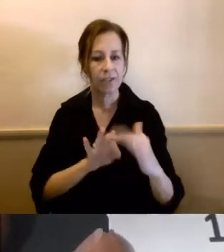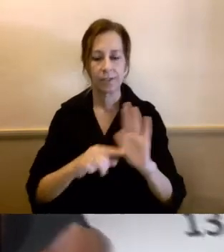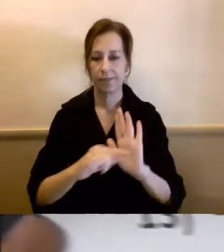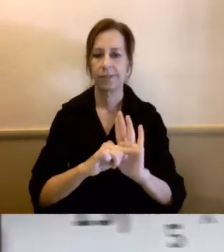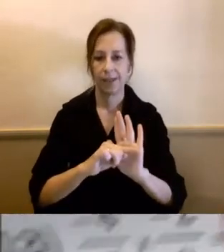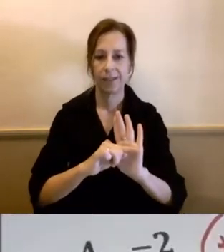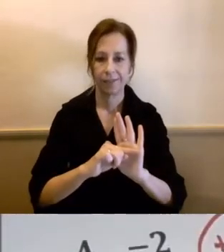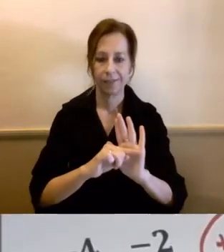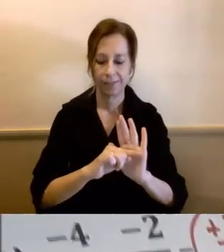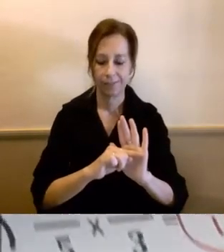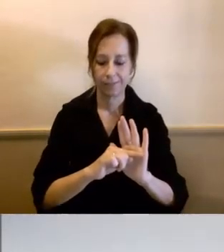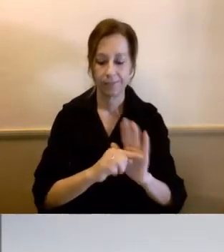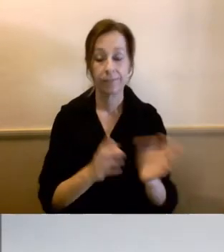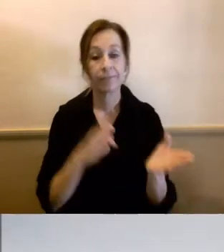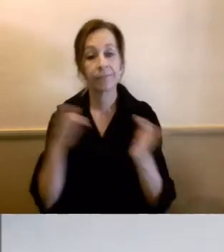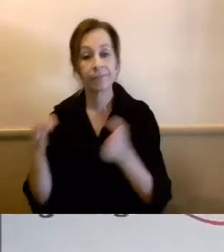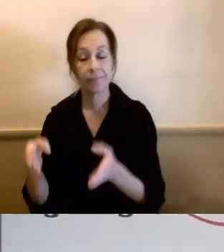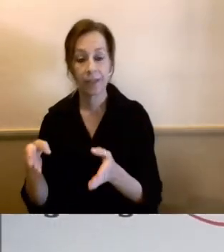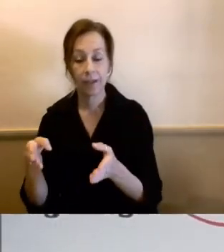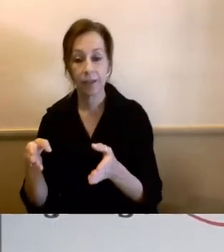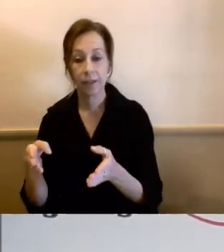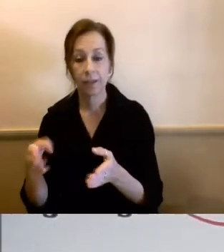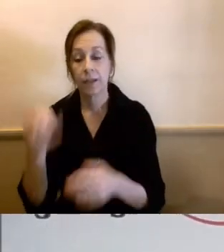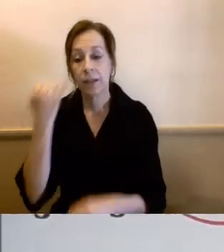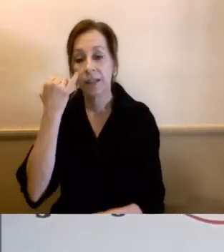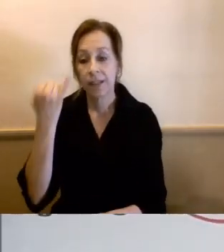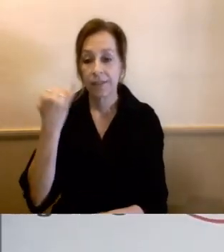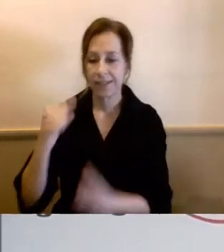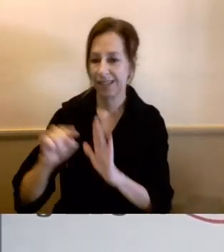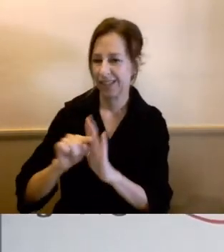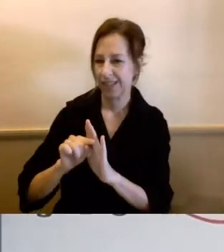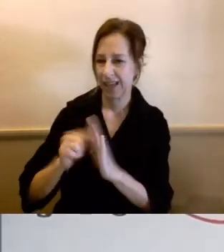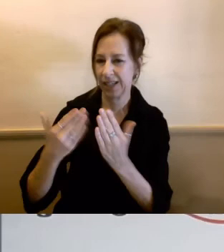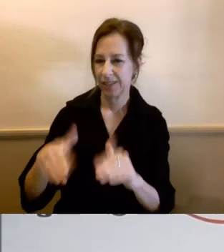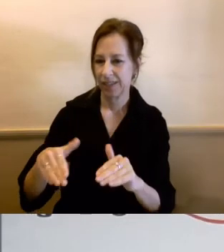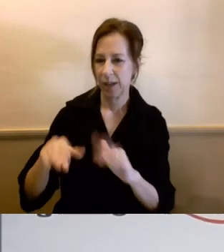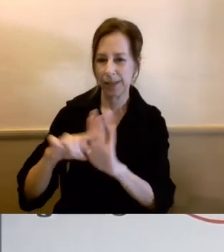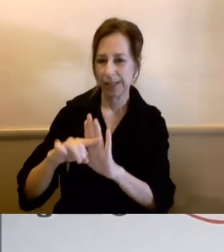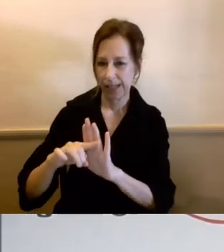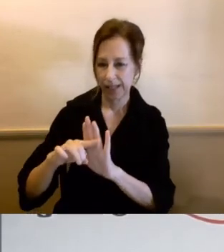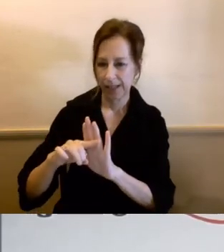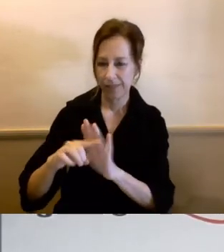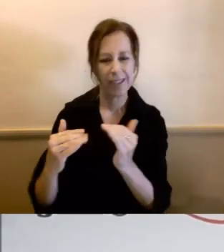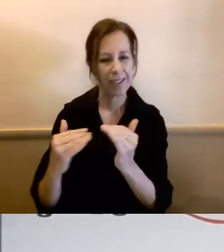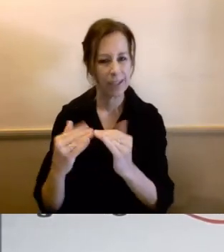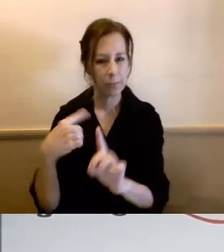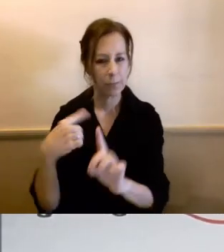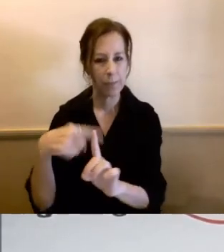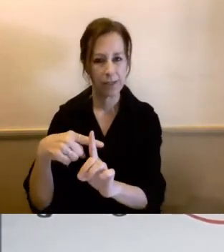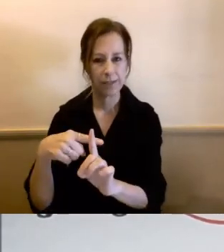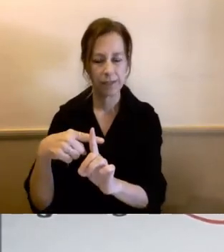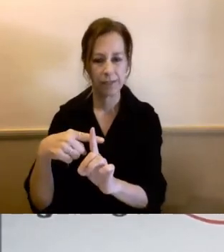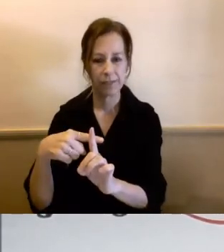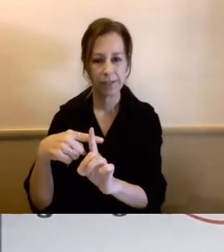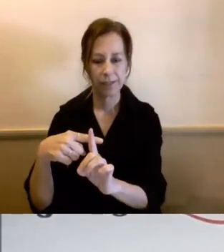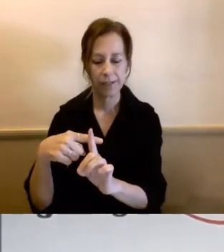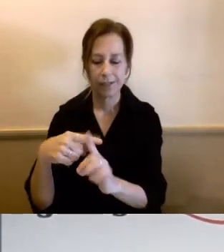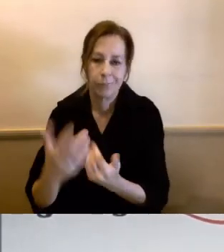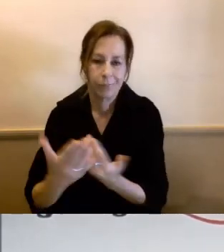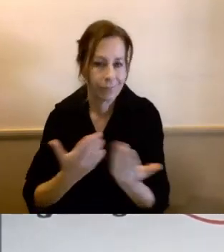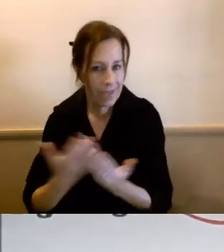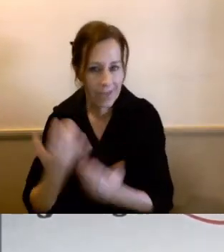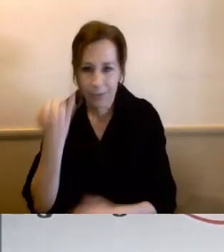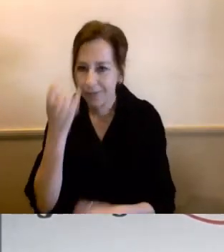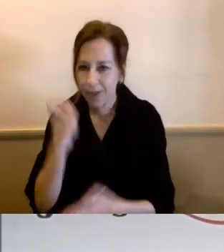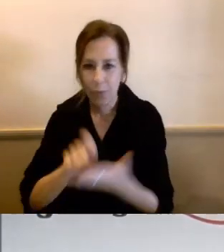is negative. So over here, if I have a negative divided by a negative, it equals a positive. And it